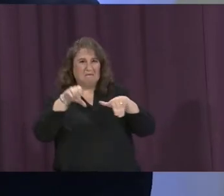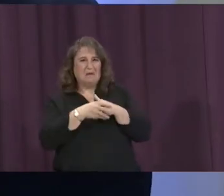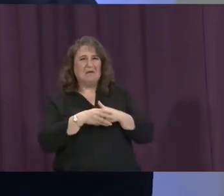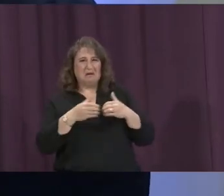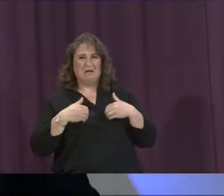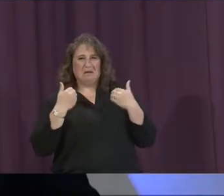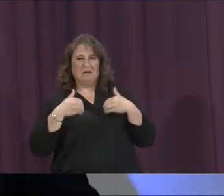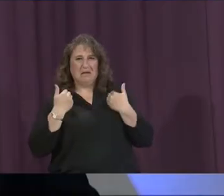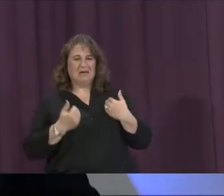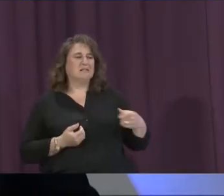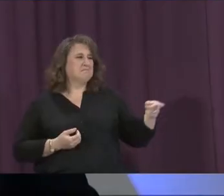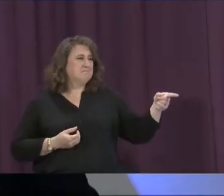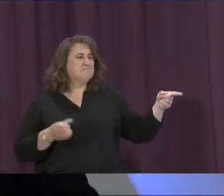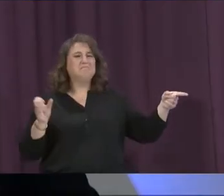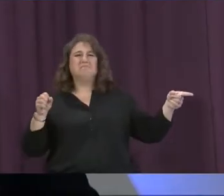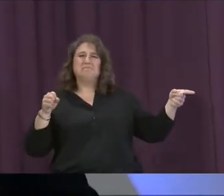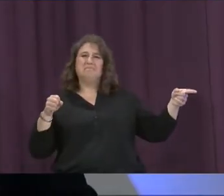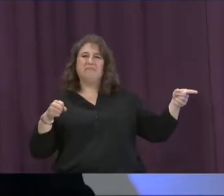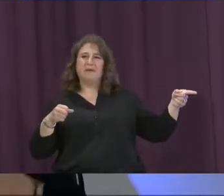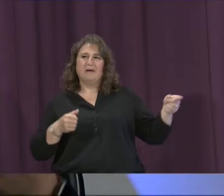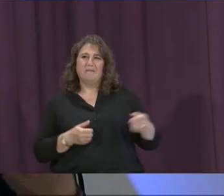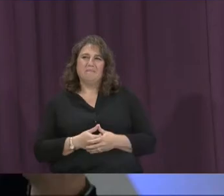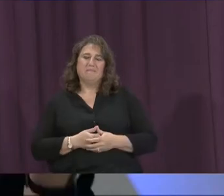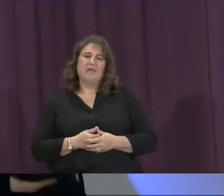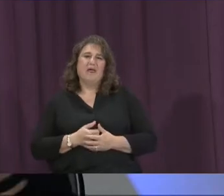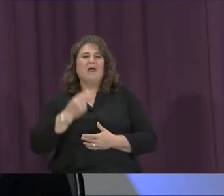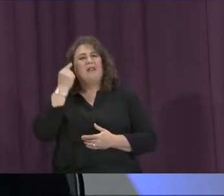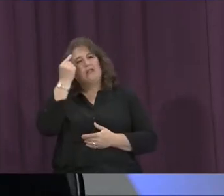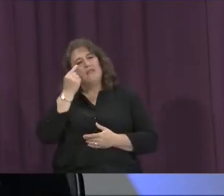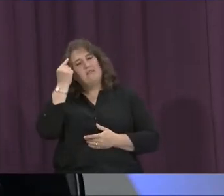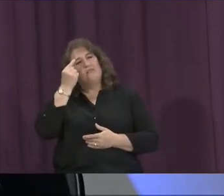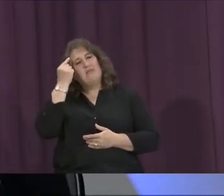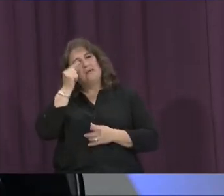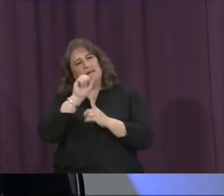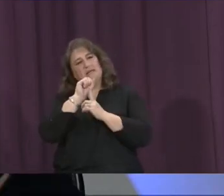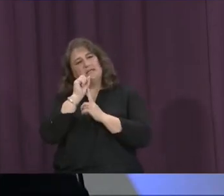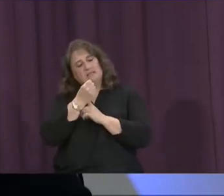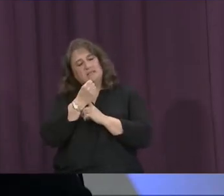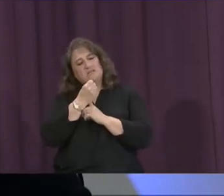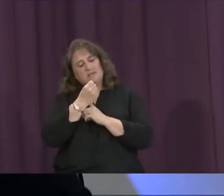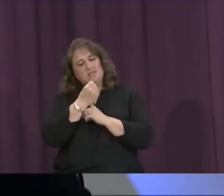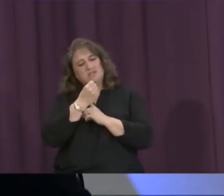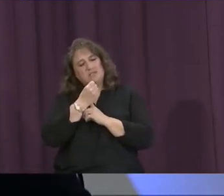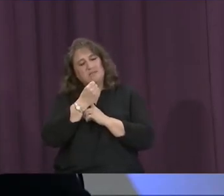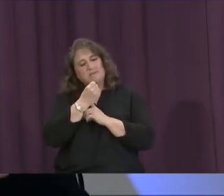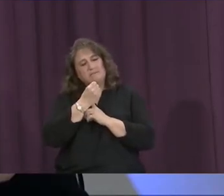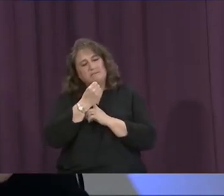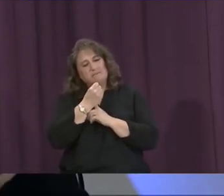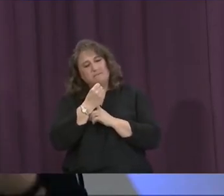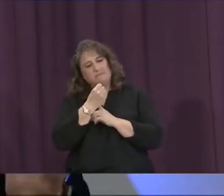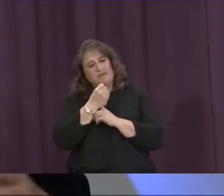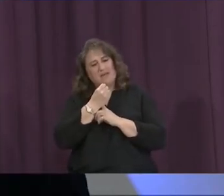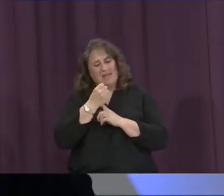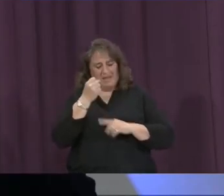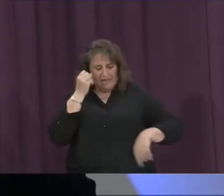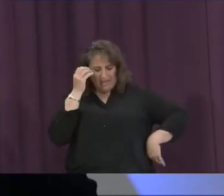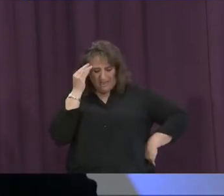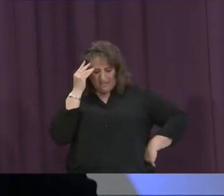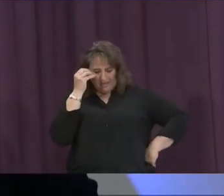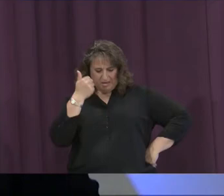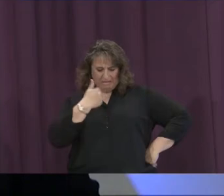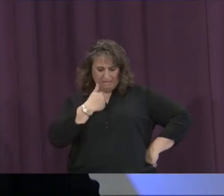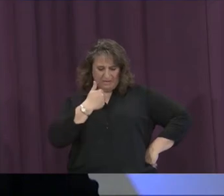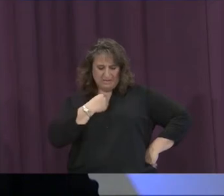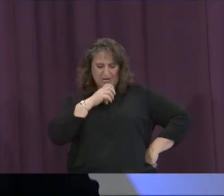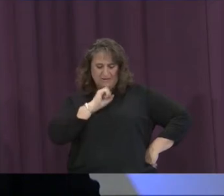Yeah. You know, and I, and I, so when I think of that situation, right? Mm-hmm. And, you know, you question that and I think, well, okay, I was